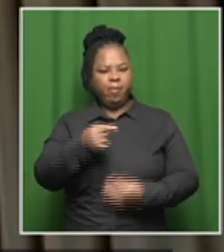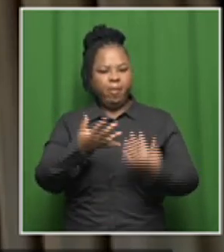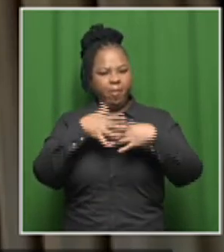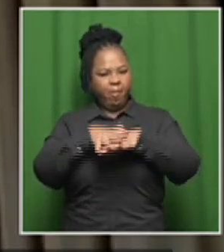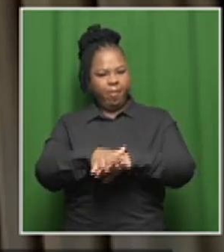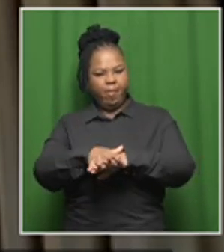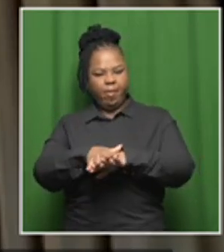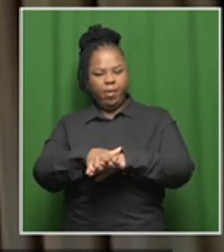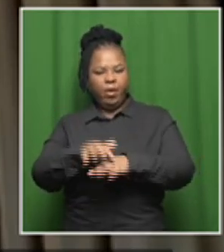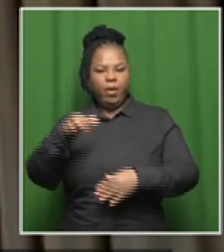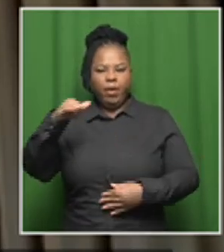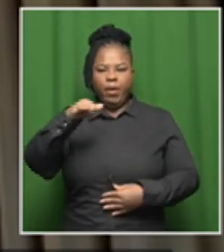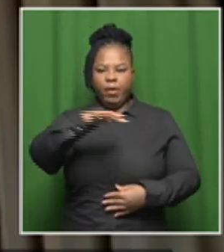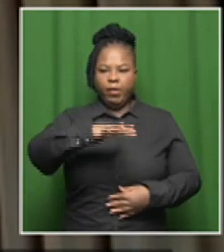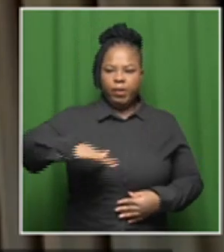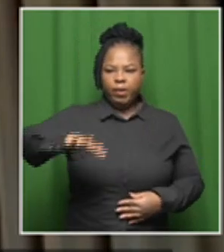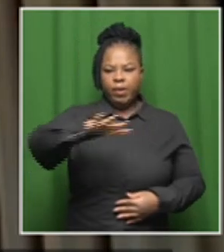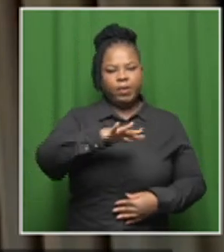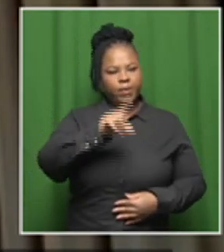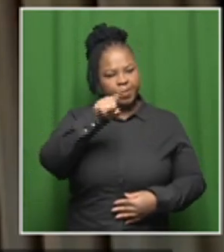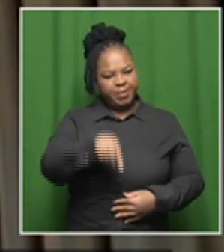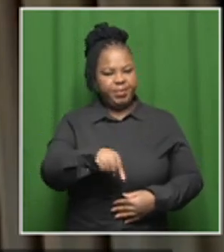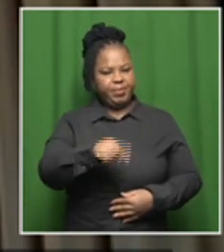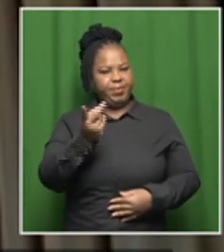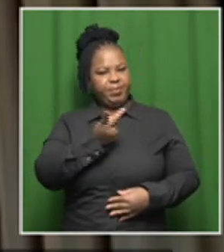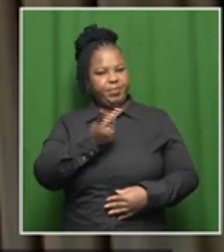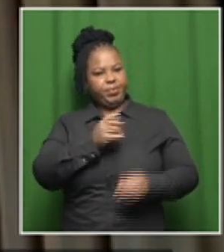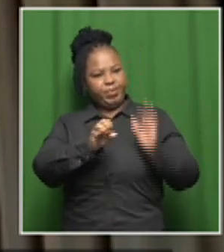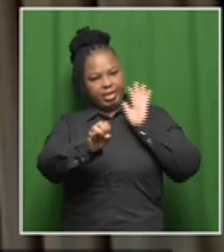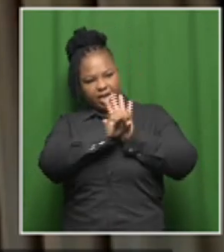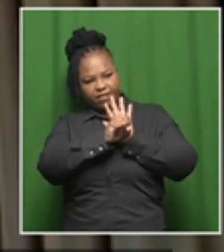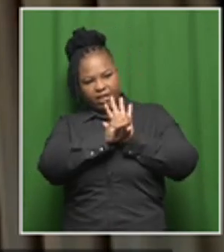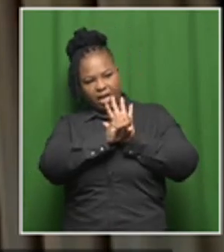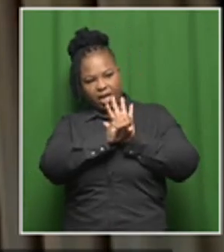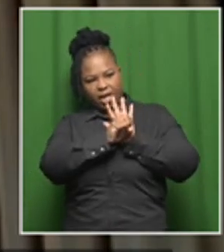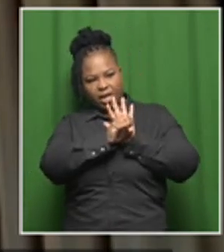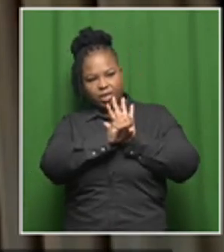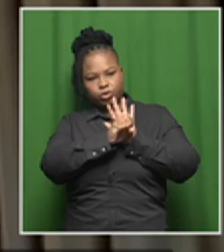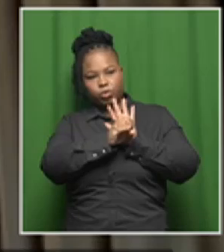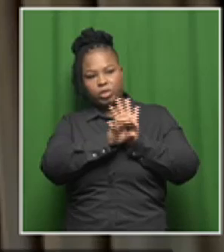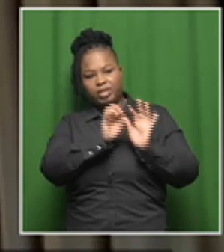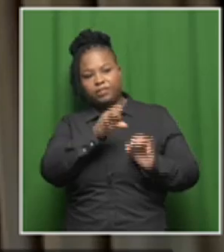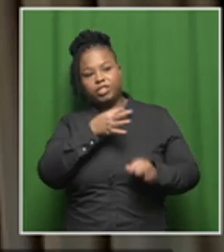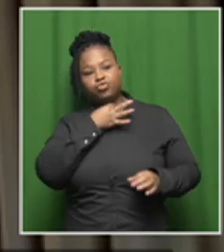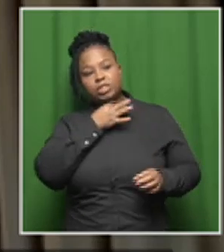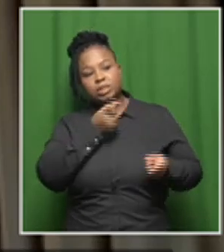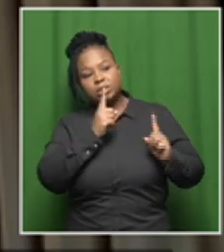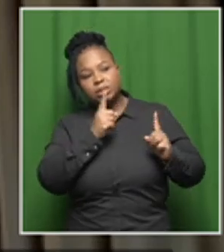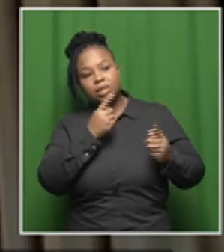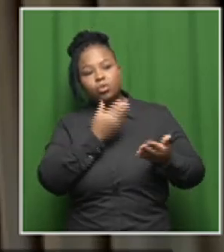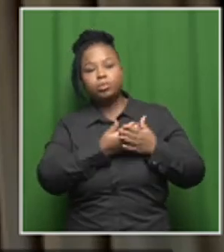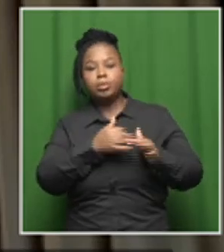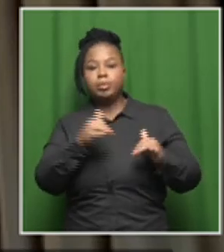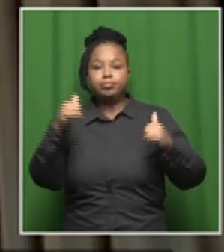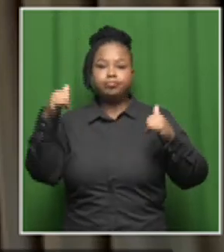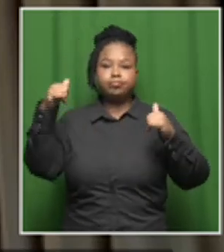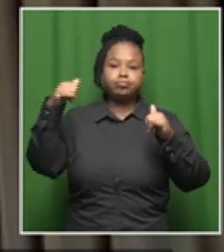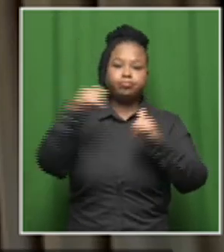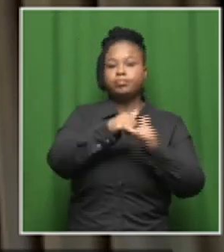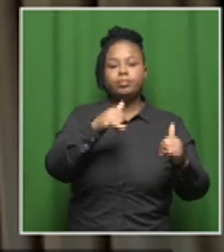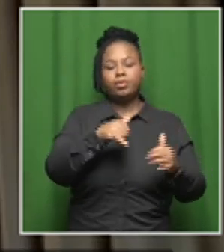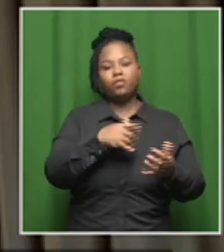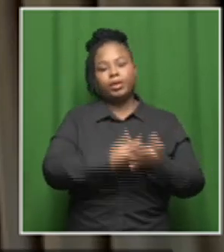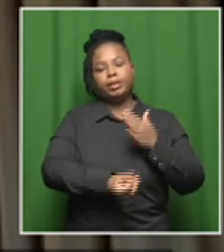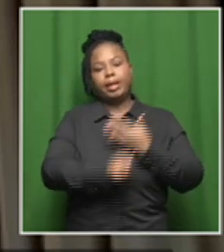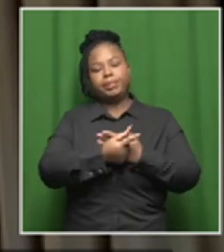with airspace, and they have to be able to identify potential threats in terms of aircraft collisions and then